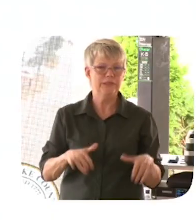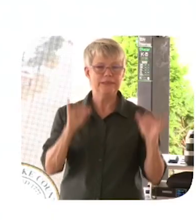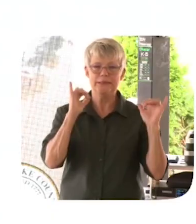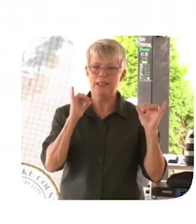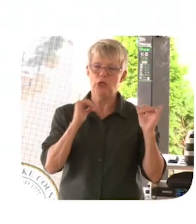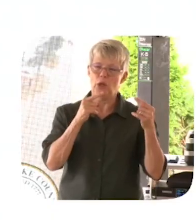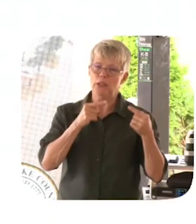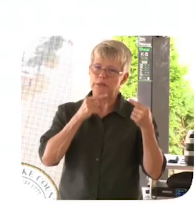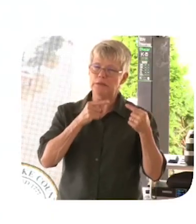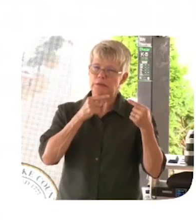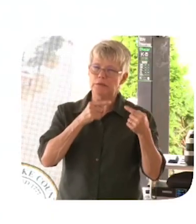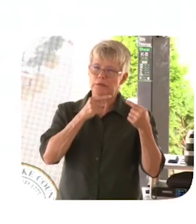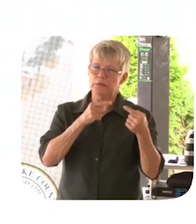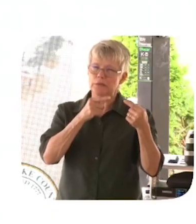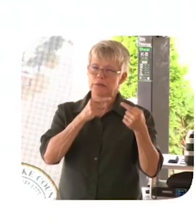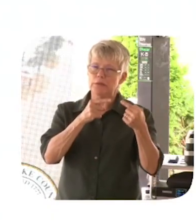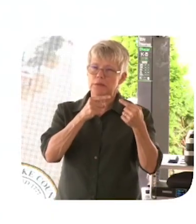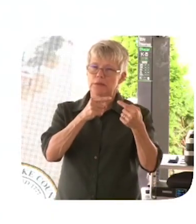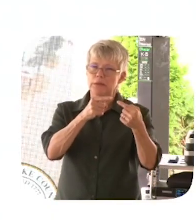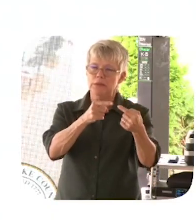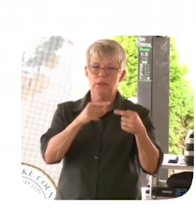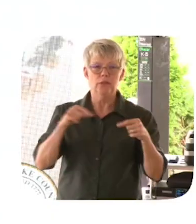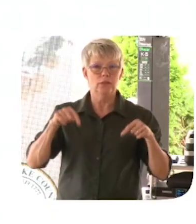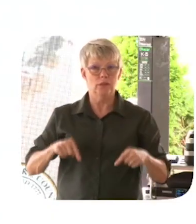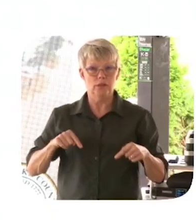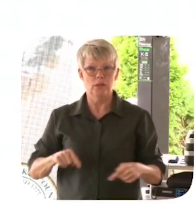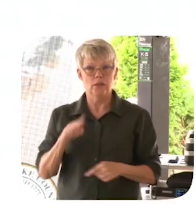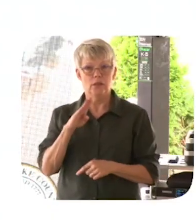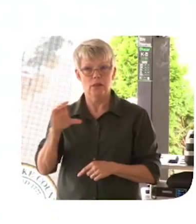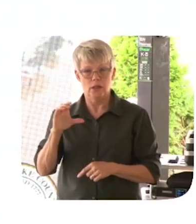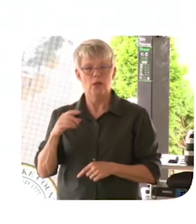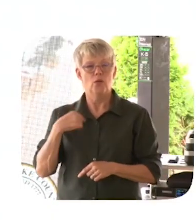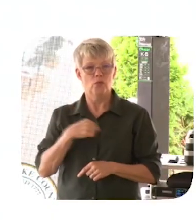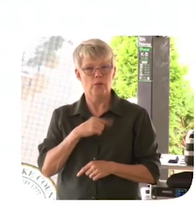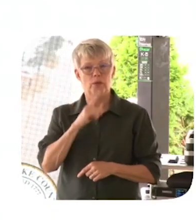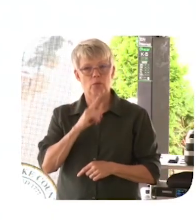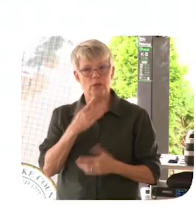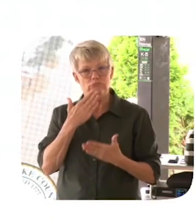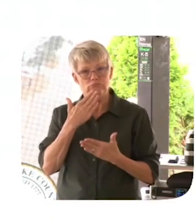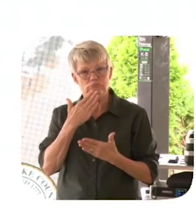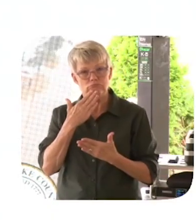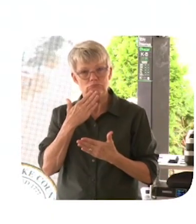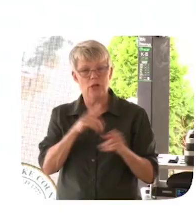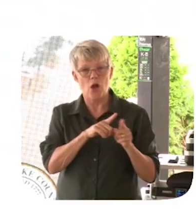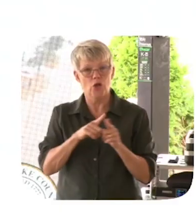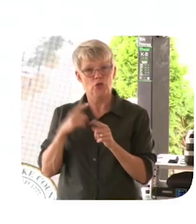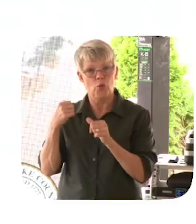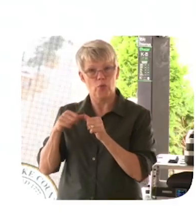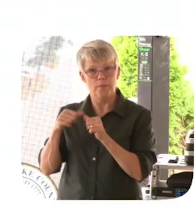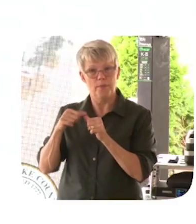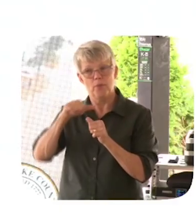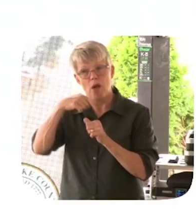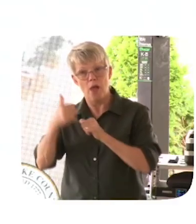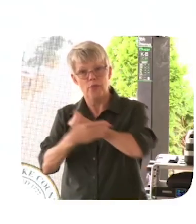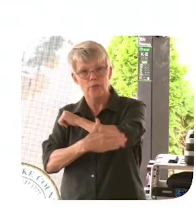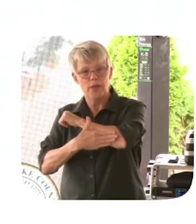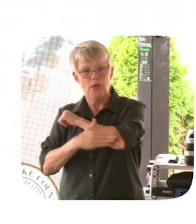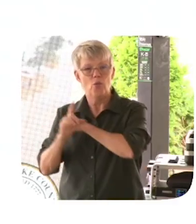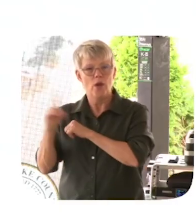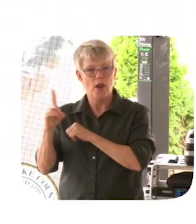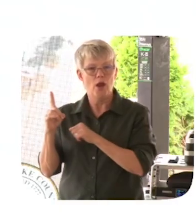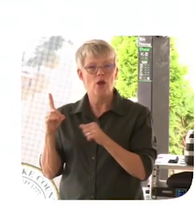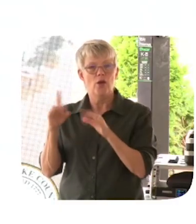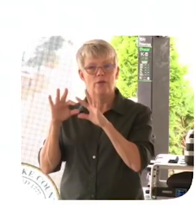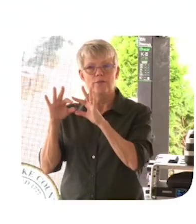recovered. And while we in Burke County count our blessings, let's remember our neighboring counties where families lost